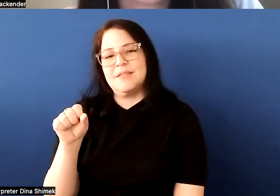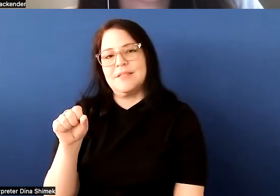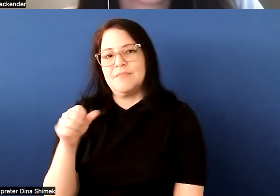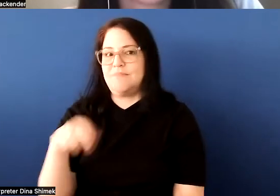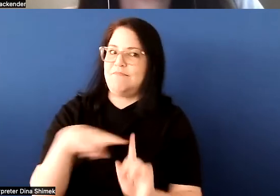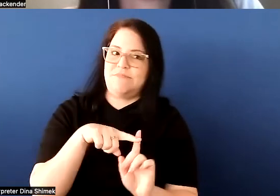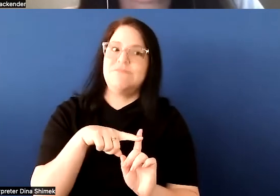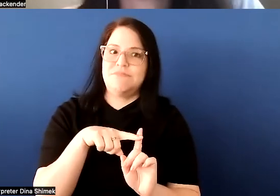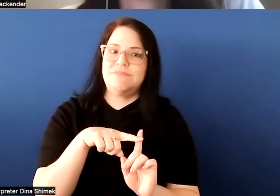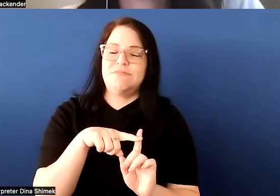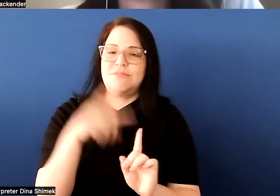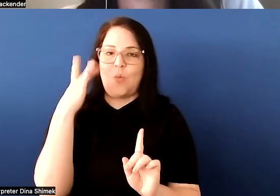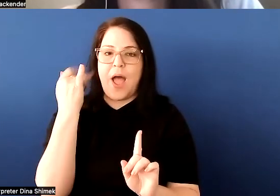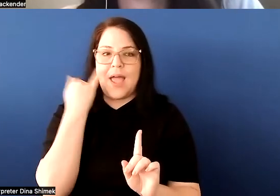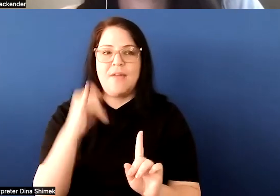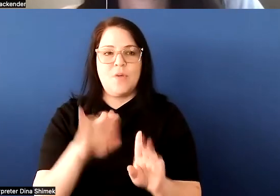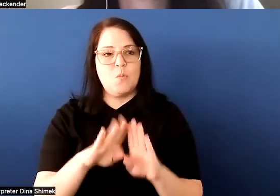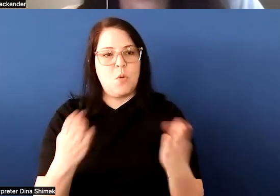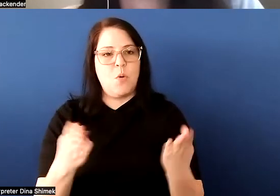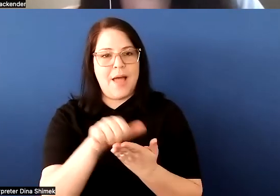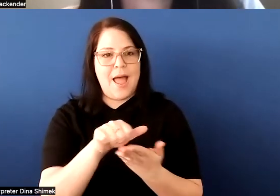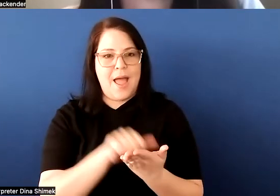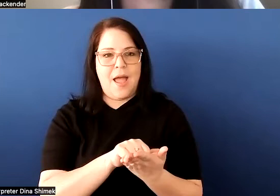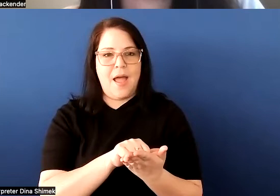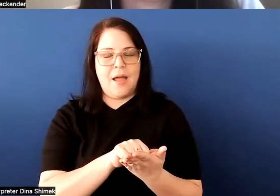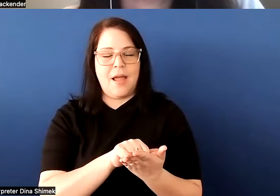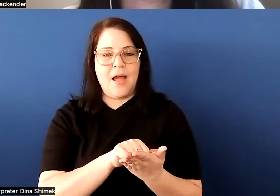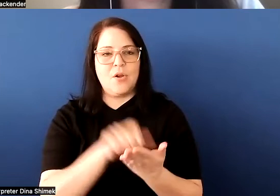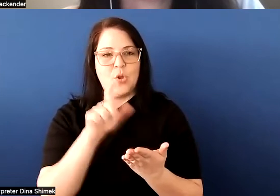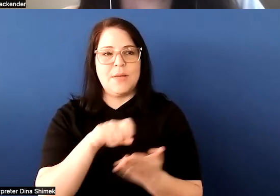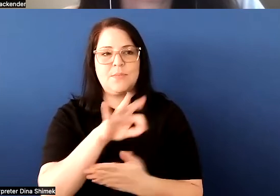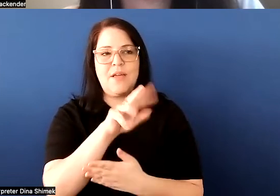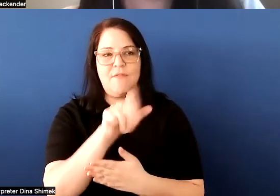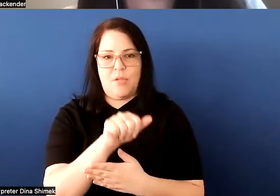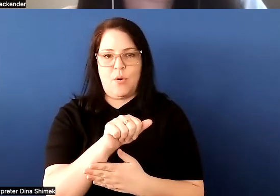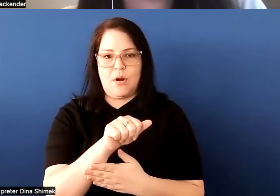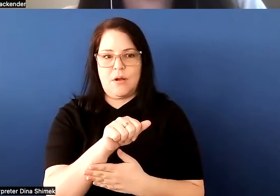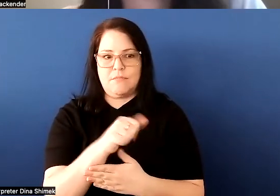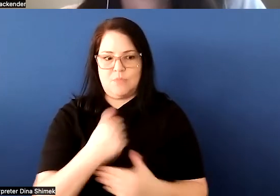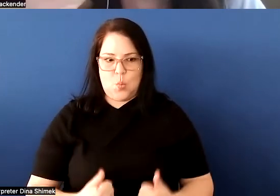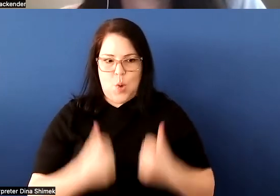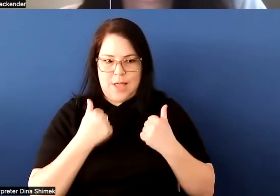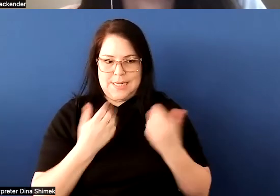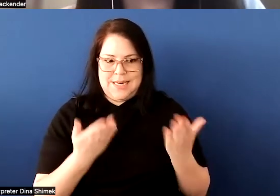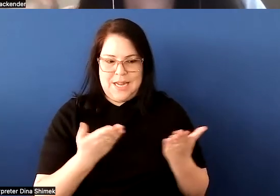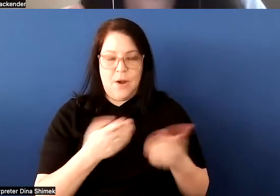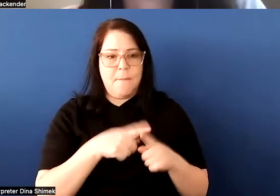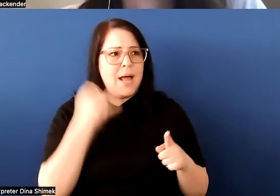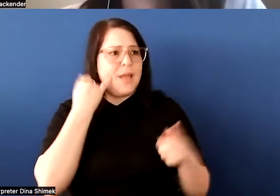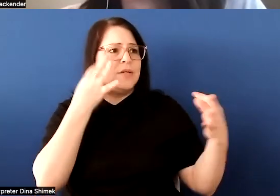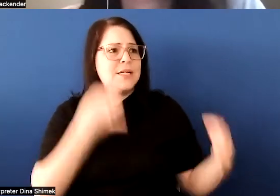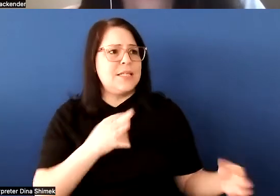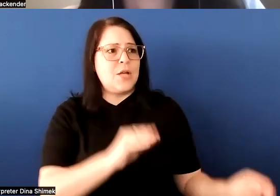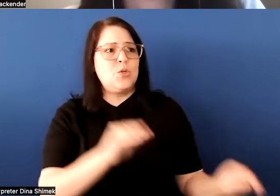that when you open up an ABLE United account, you have to be a Florida resident at the time of enrollment. But if you were to, move